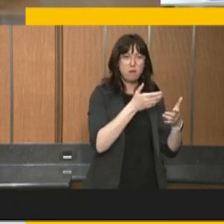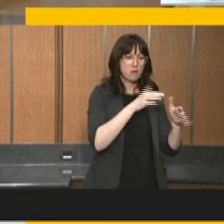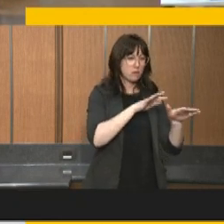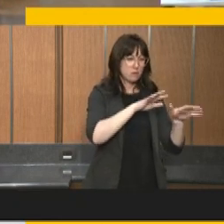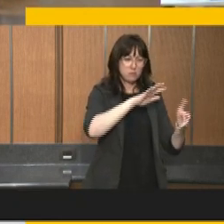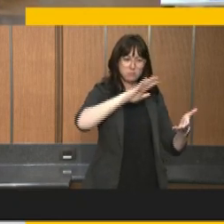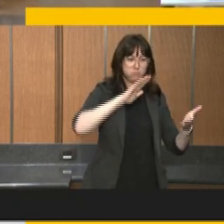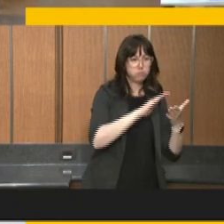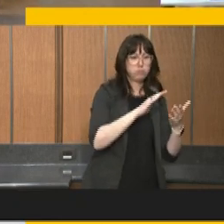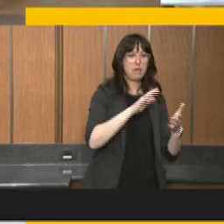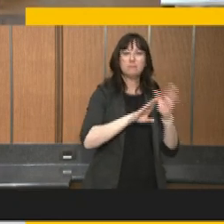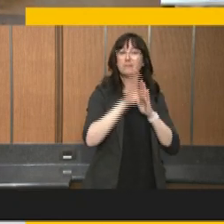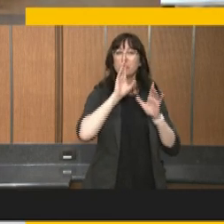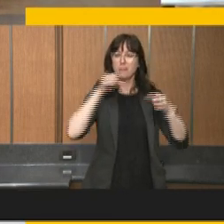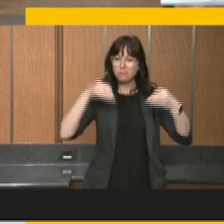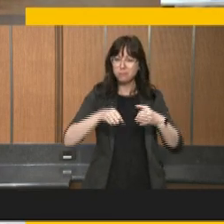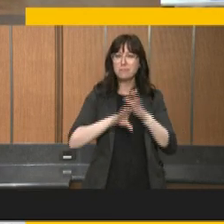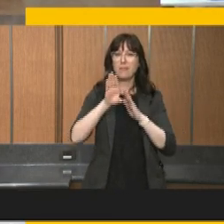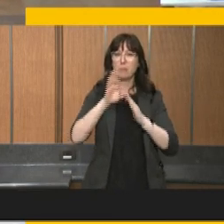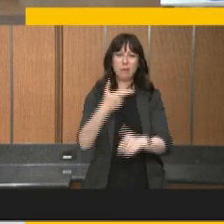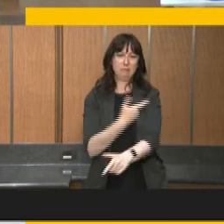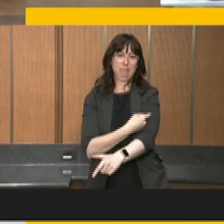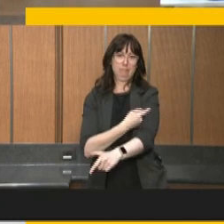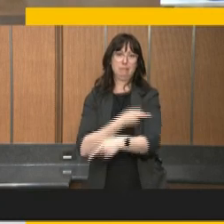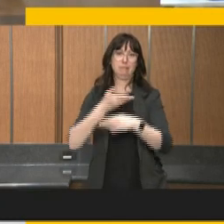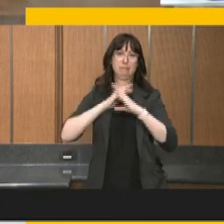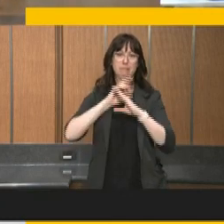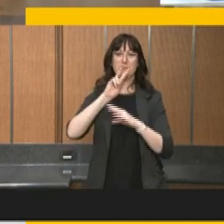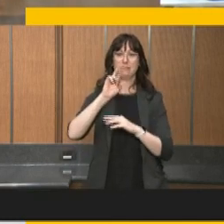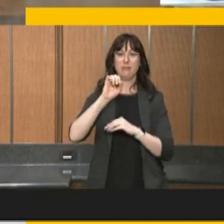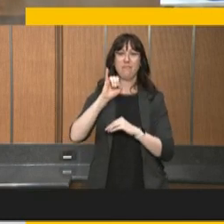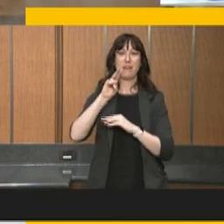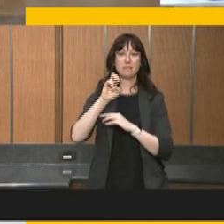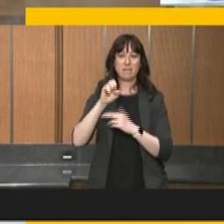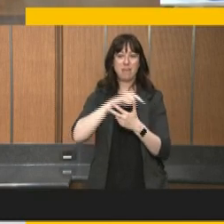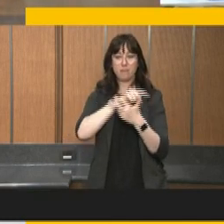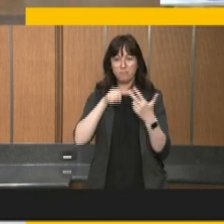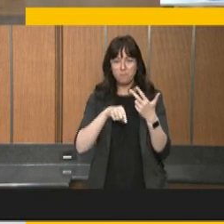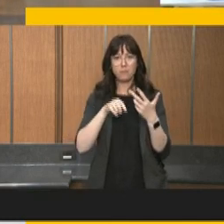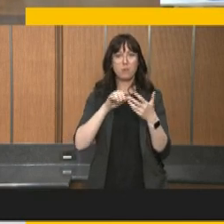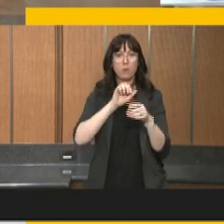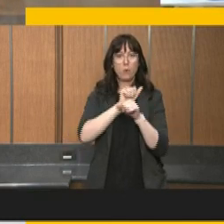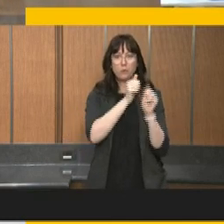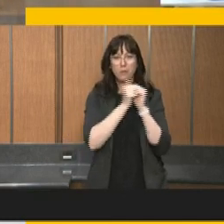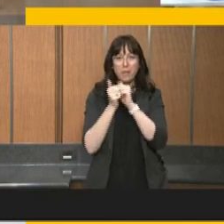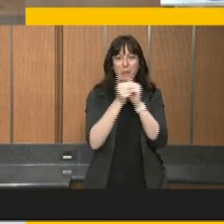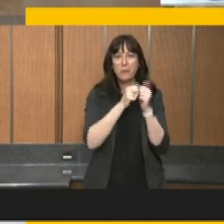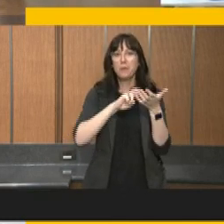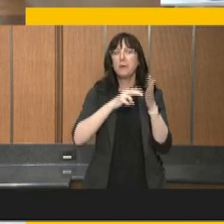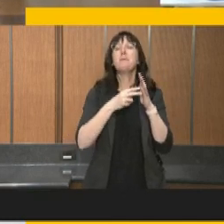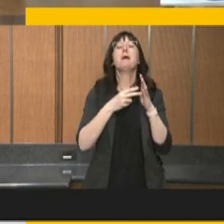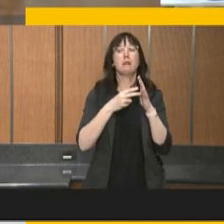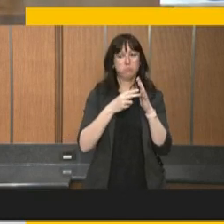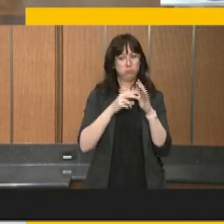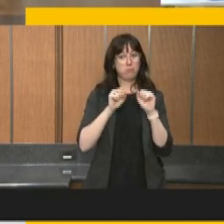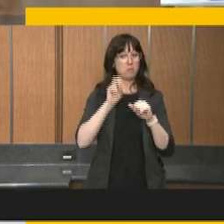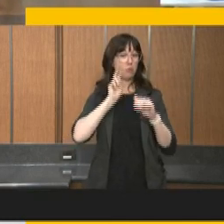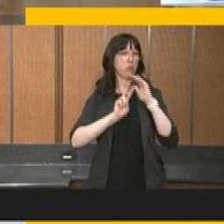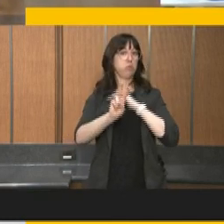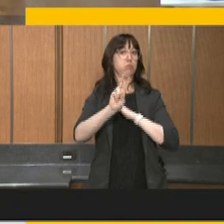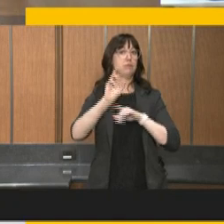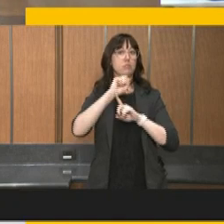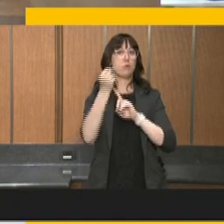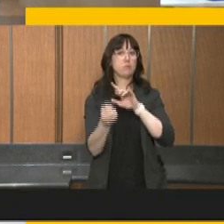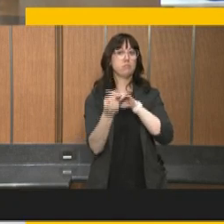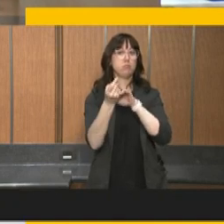a vaccine. Because until we actually get all of those three things working together, we could actually see a scenario where we would have